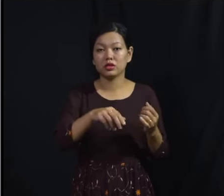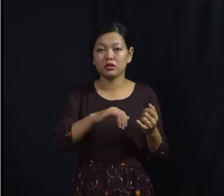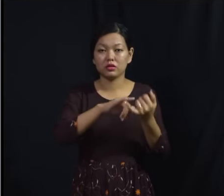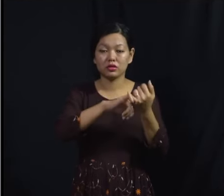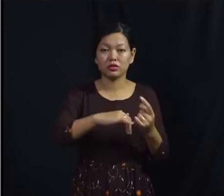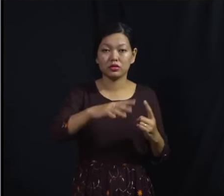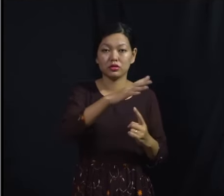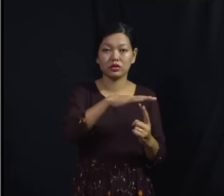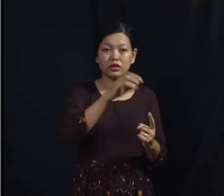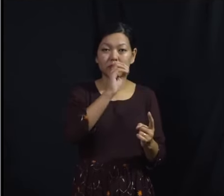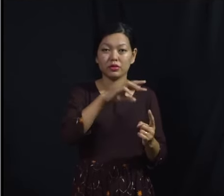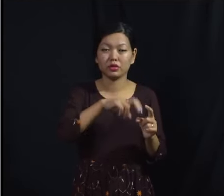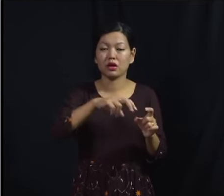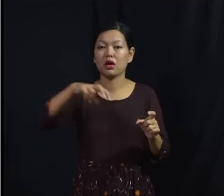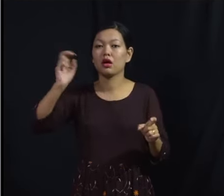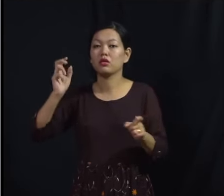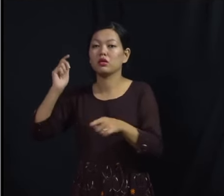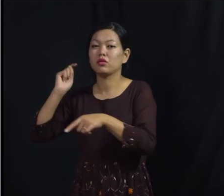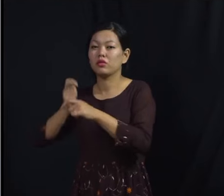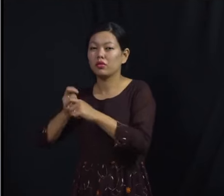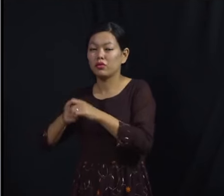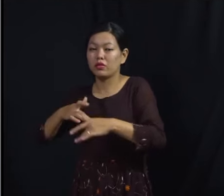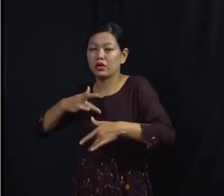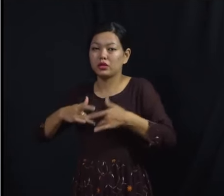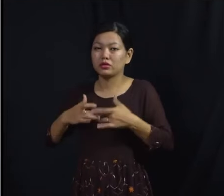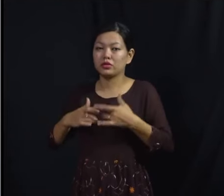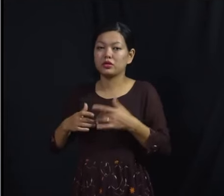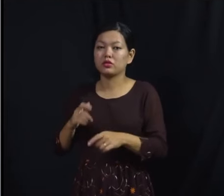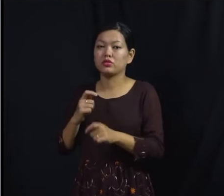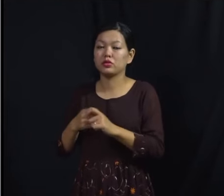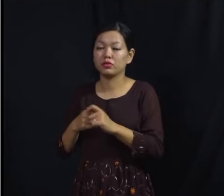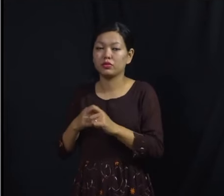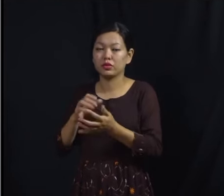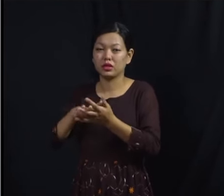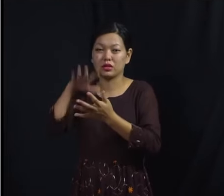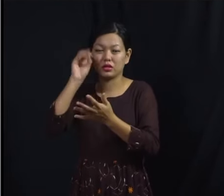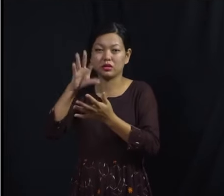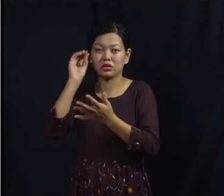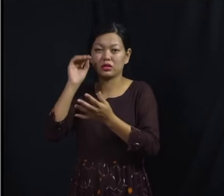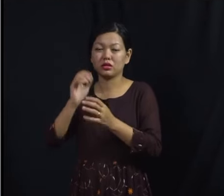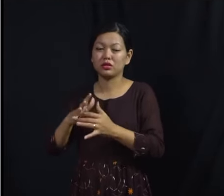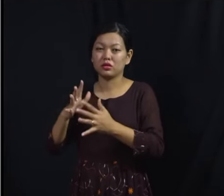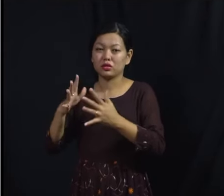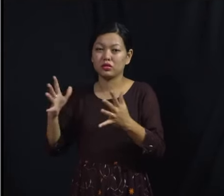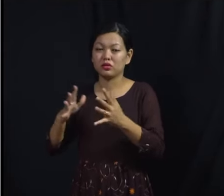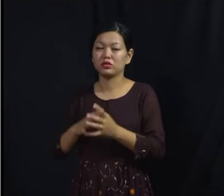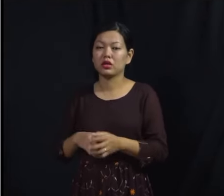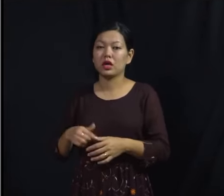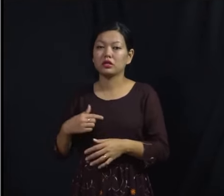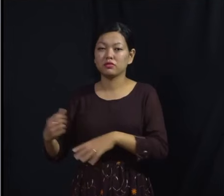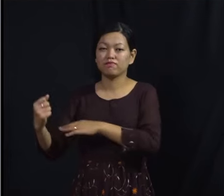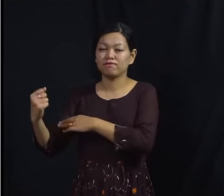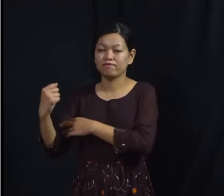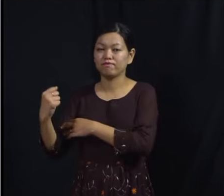who is always curious to learn more. So that was her gift. And because of her sheer determination, she was able to